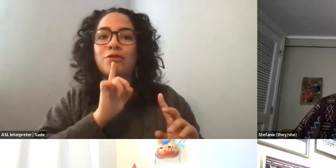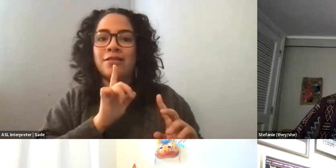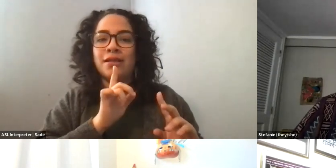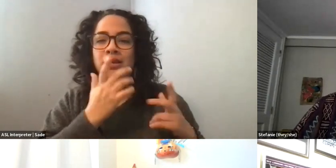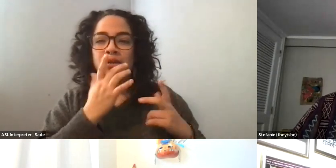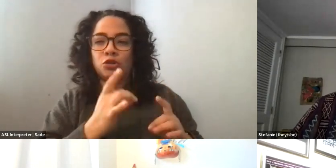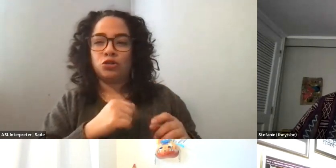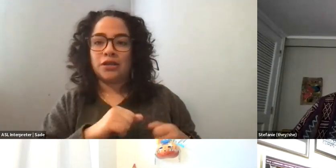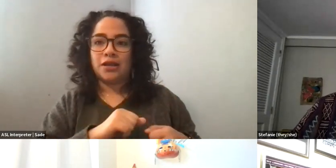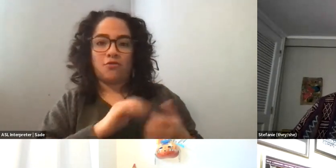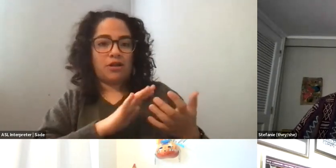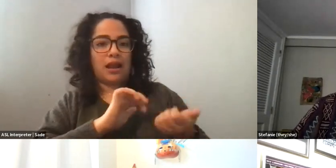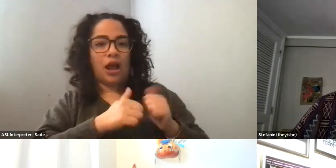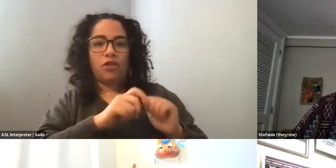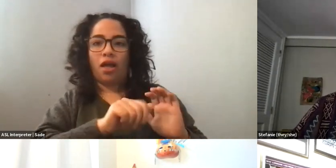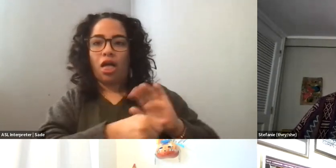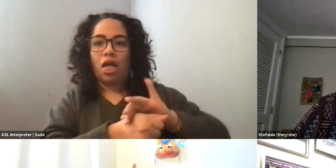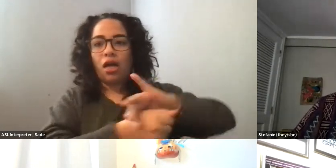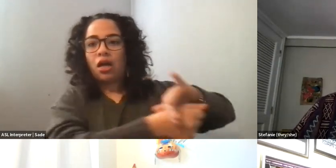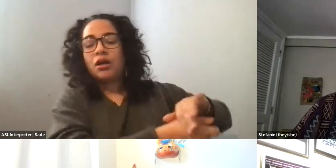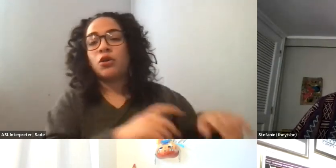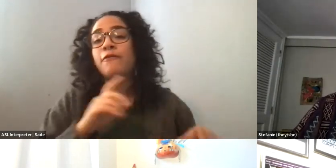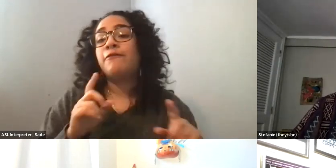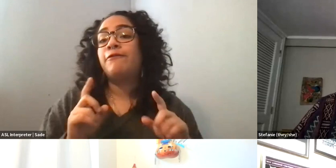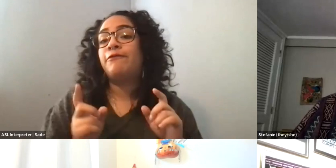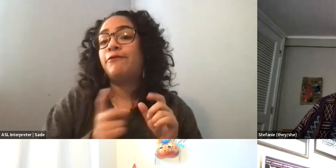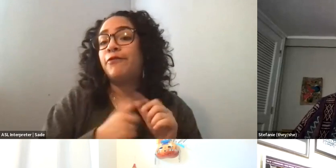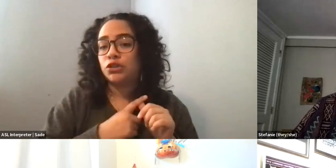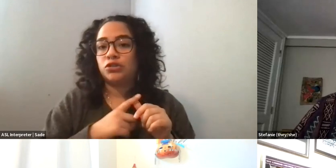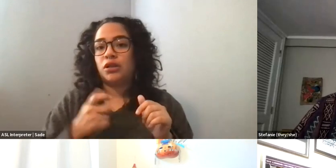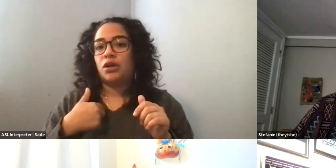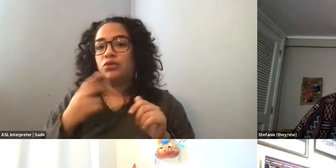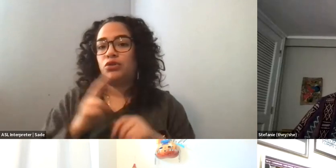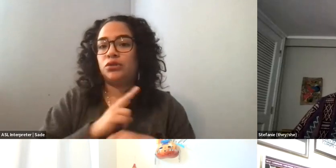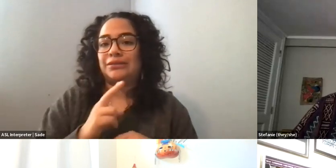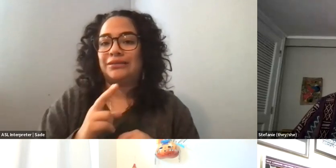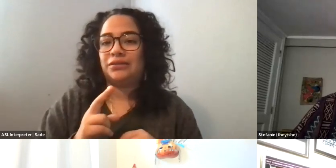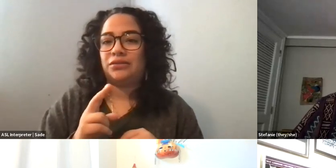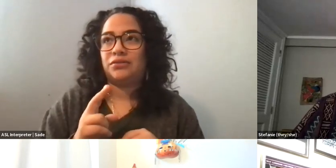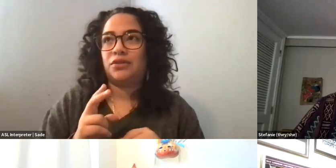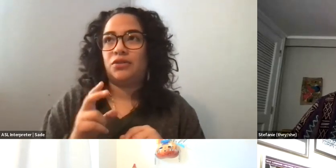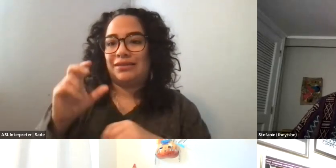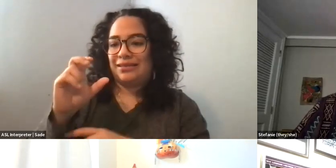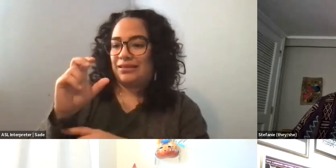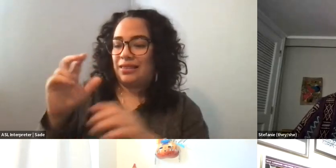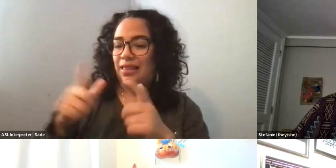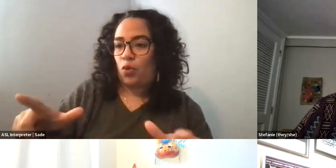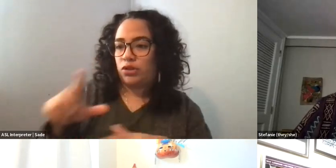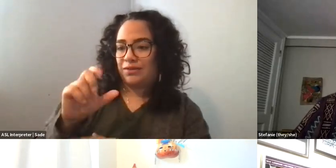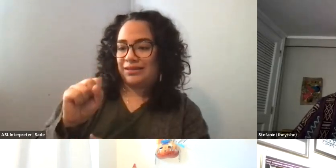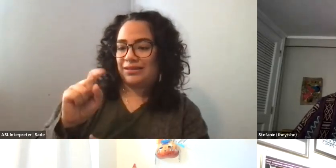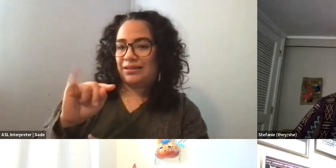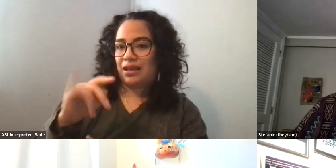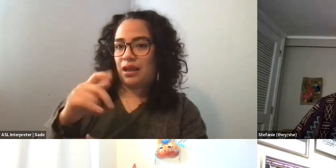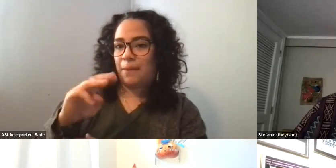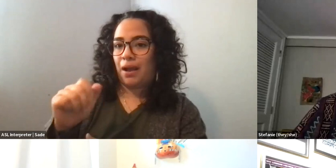like first, I think, you know, I was using language of stigma and awareness because that's what I was